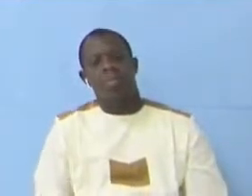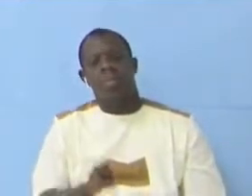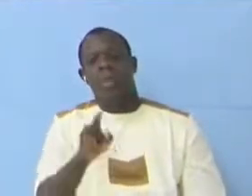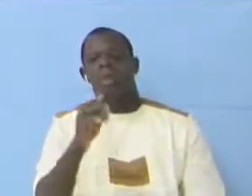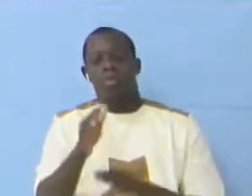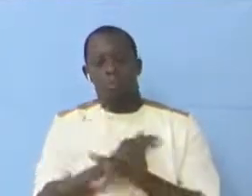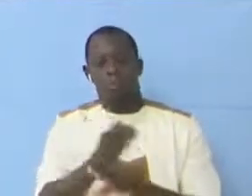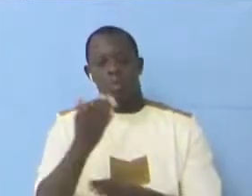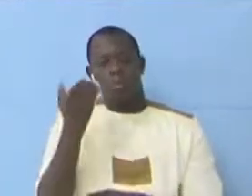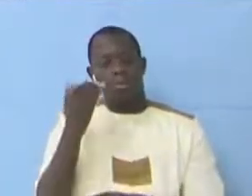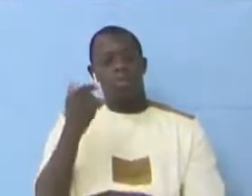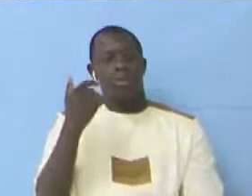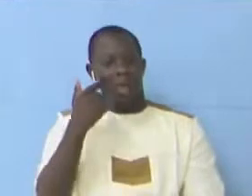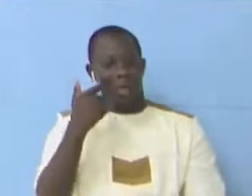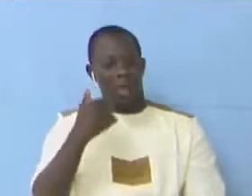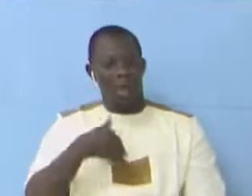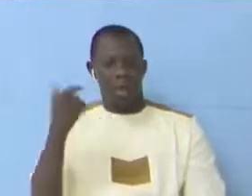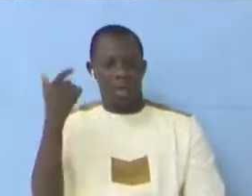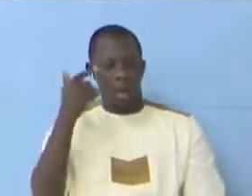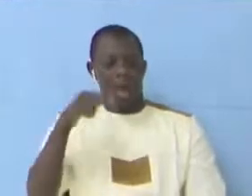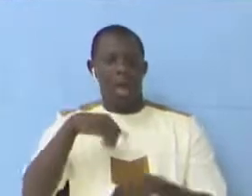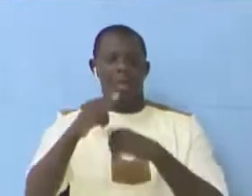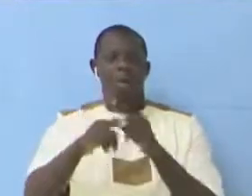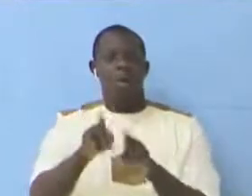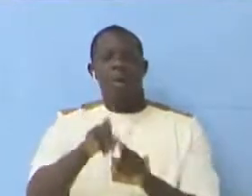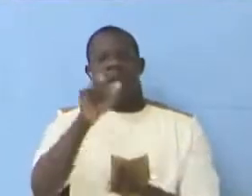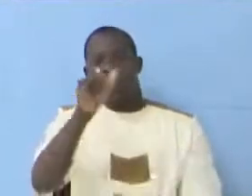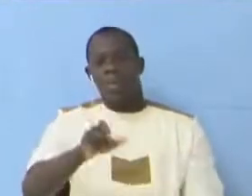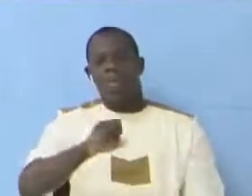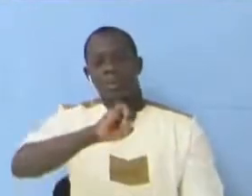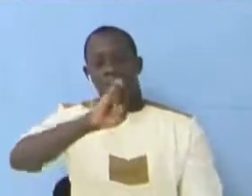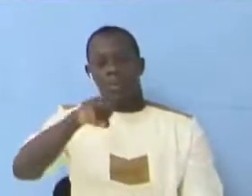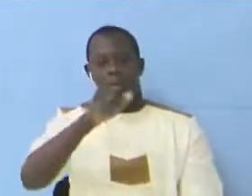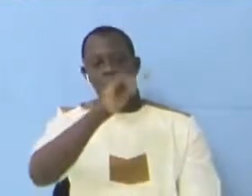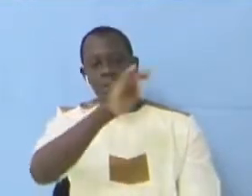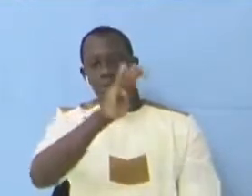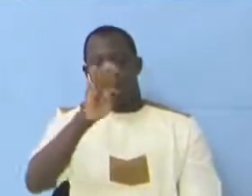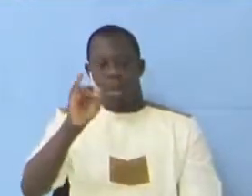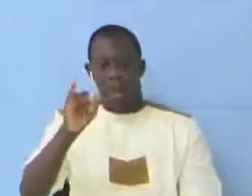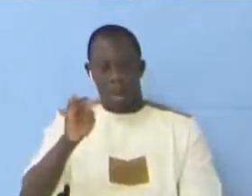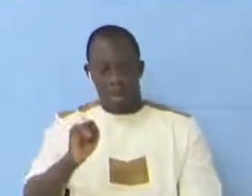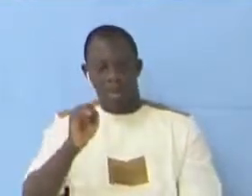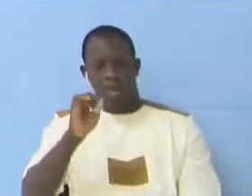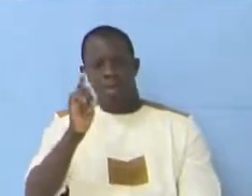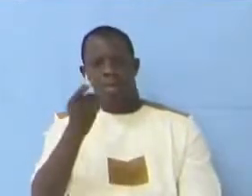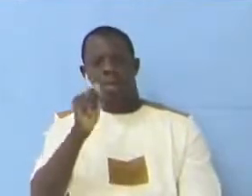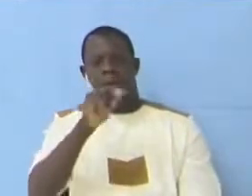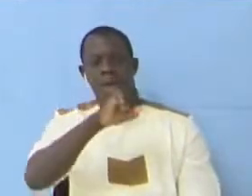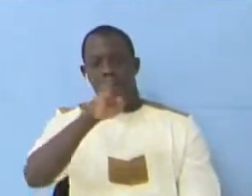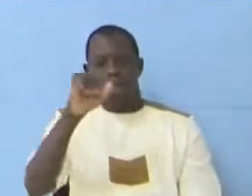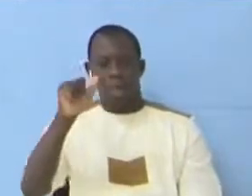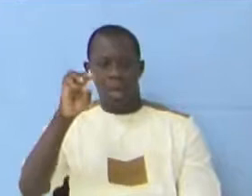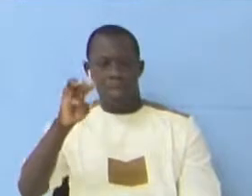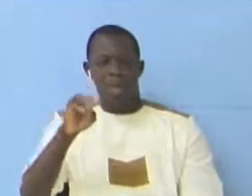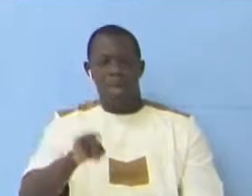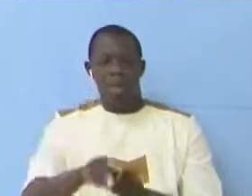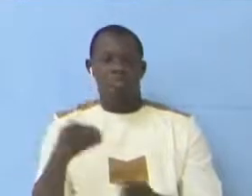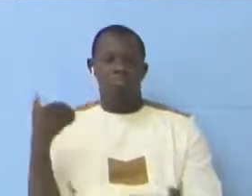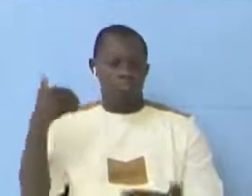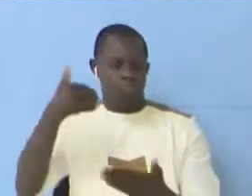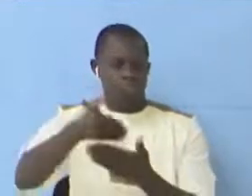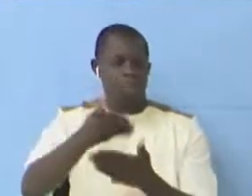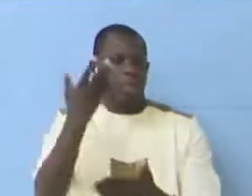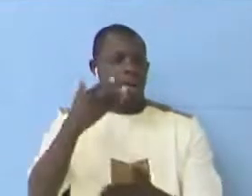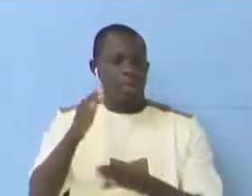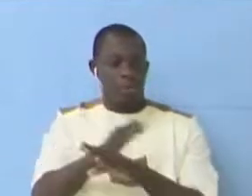about Rui Jabi Gassama. bés boobu na laa dégg lu jëm ci mbiri Until when I was arrested. jamono biñ ma jàppee. I